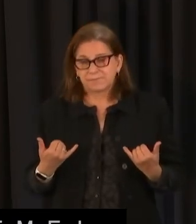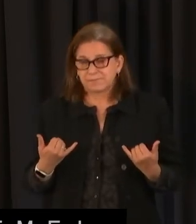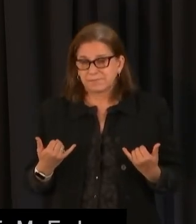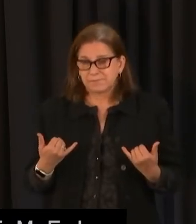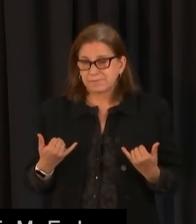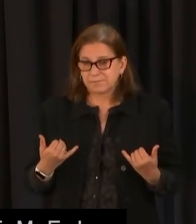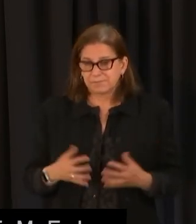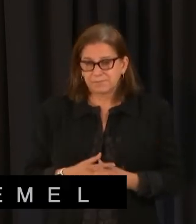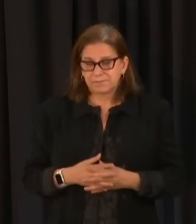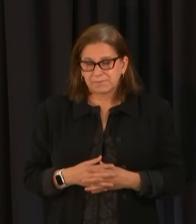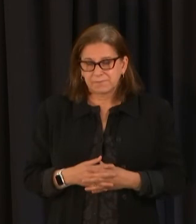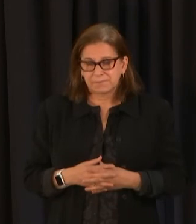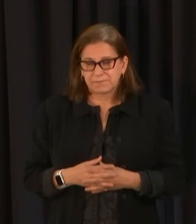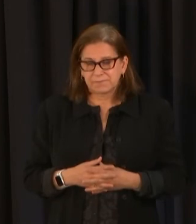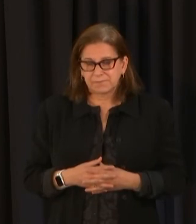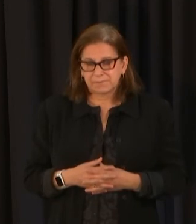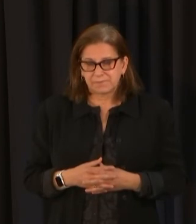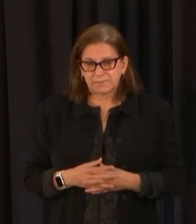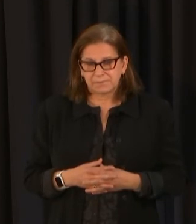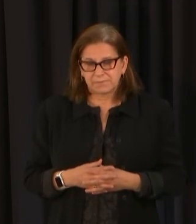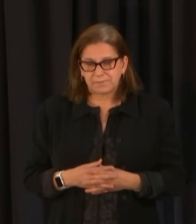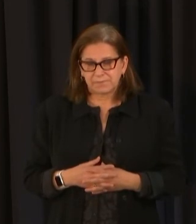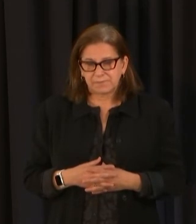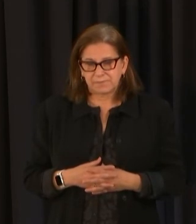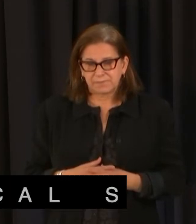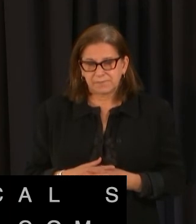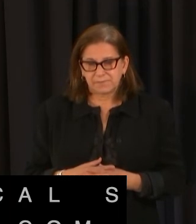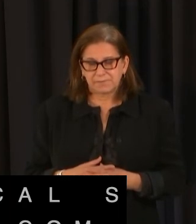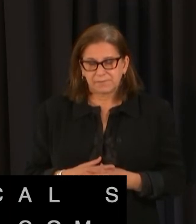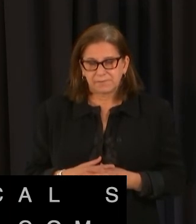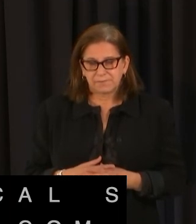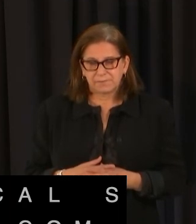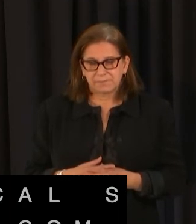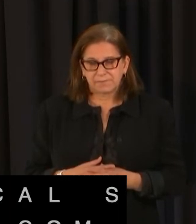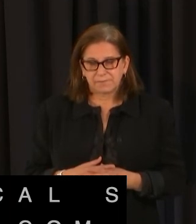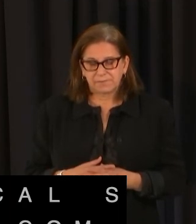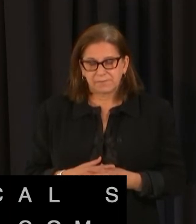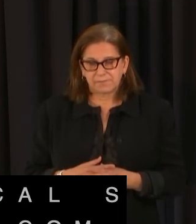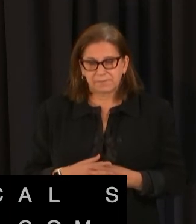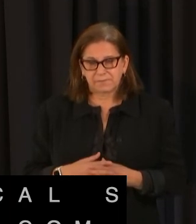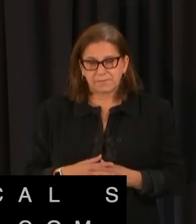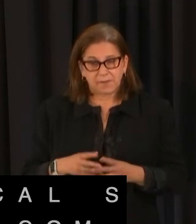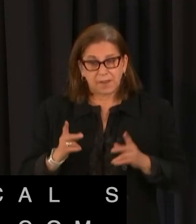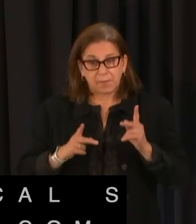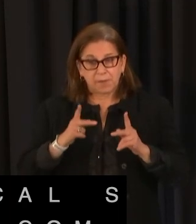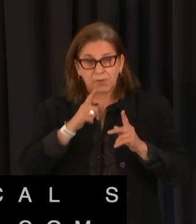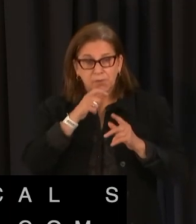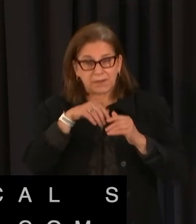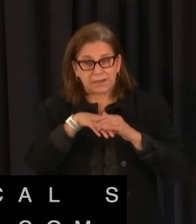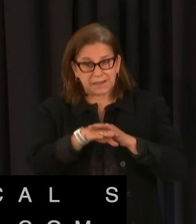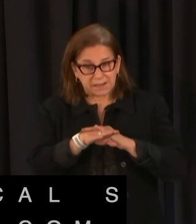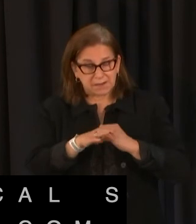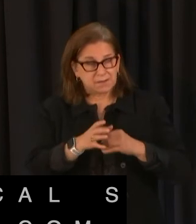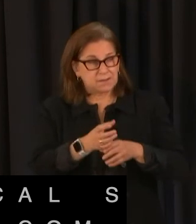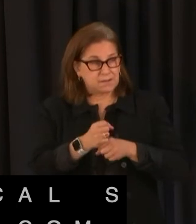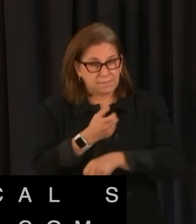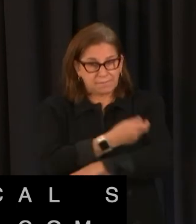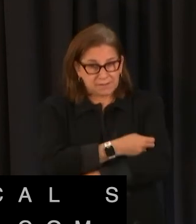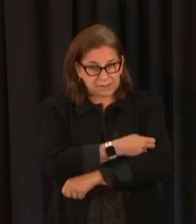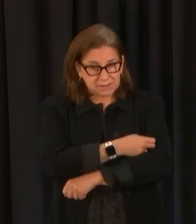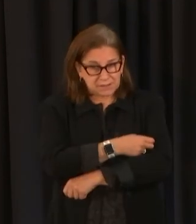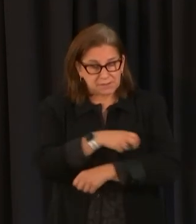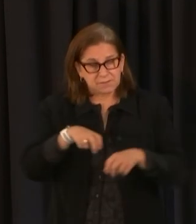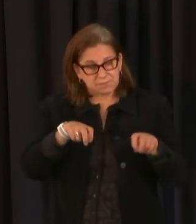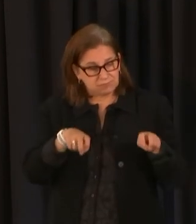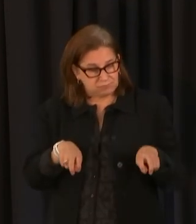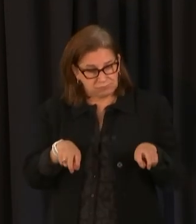that people coming into an enclosed environment who are vaccinated should be able to sit shoulder to shoulder with